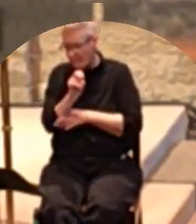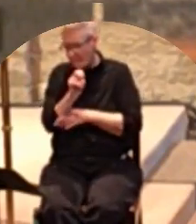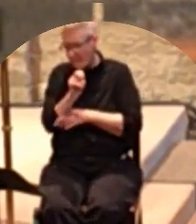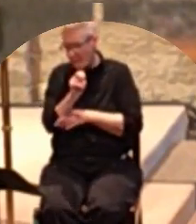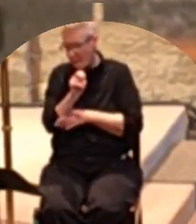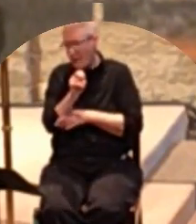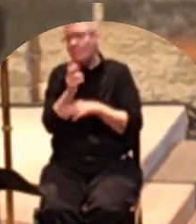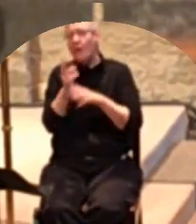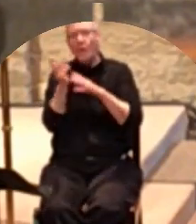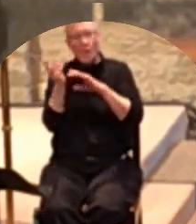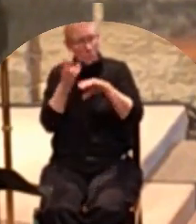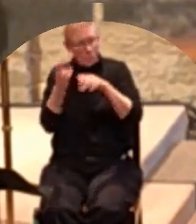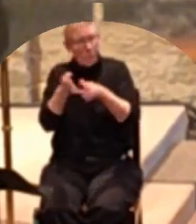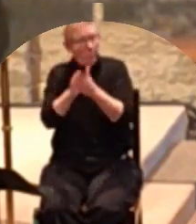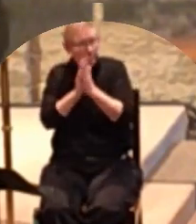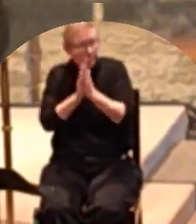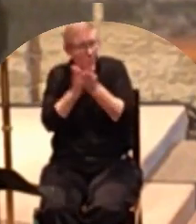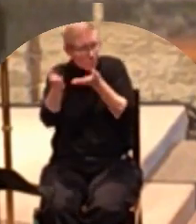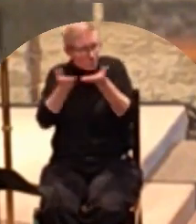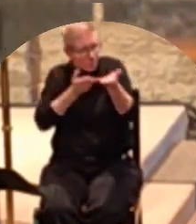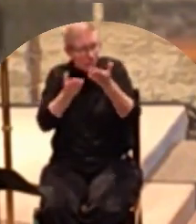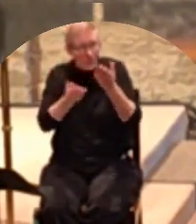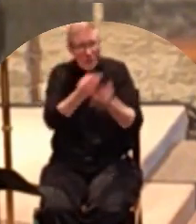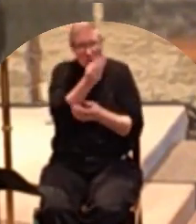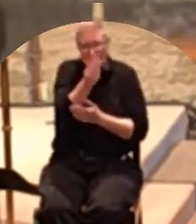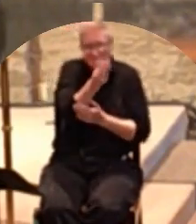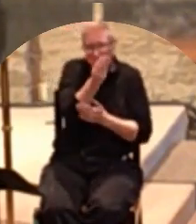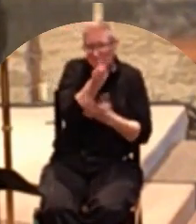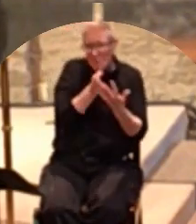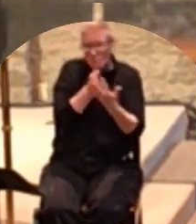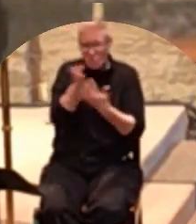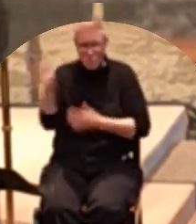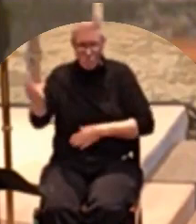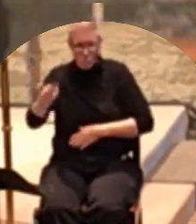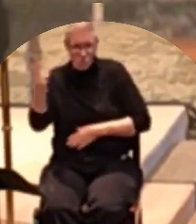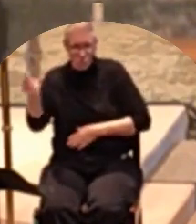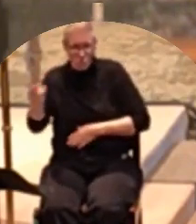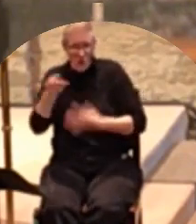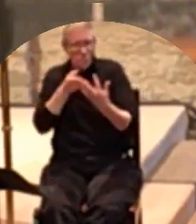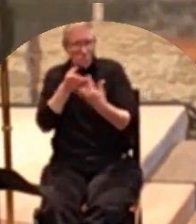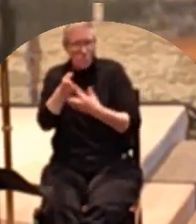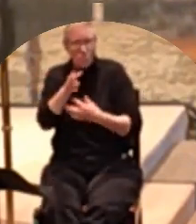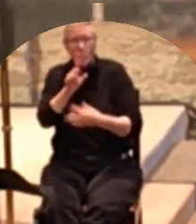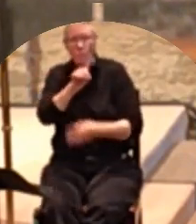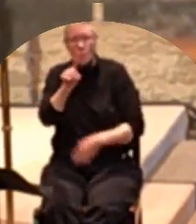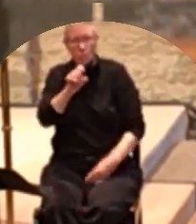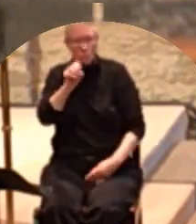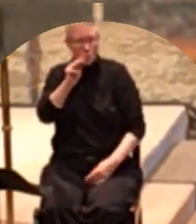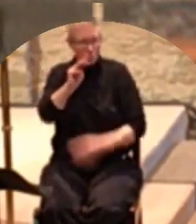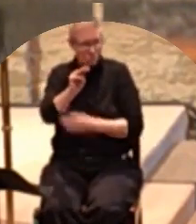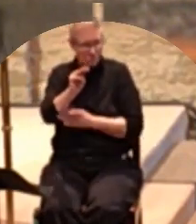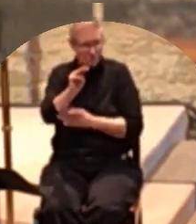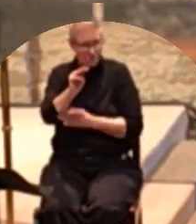through Thursday via Zoom. Now, to get that Zoom link, please call the church office, again,